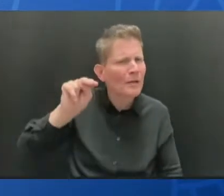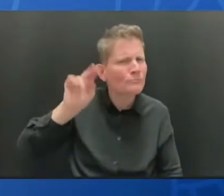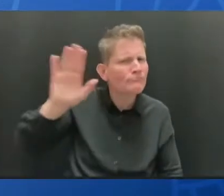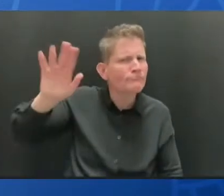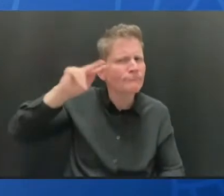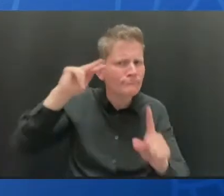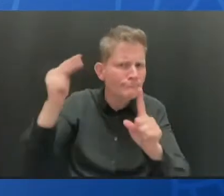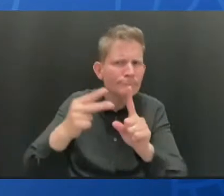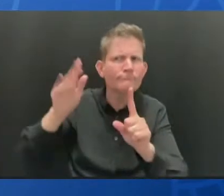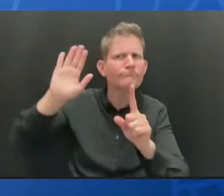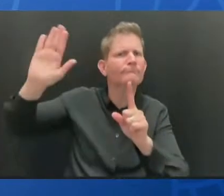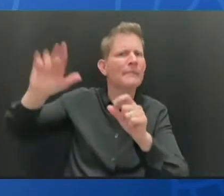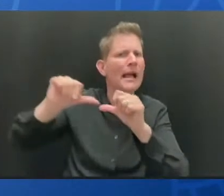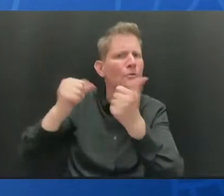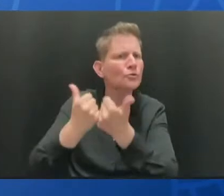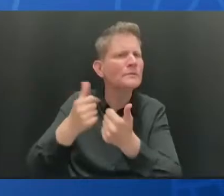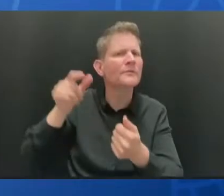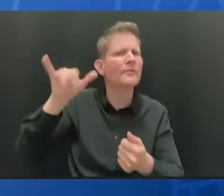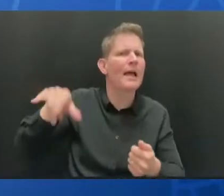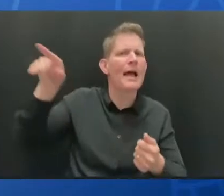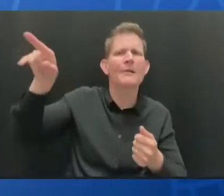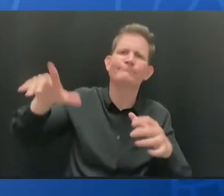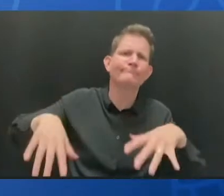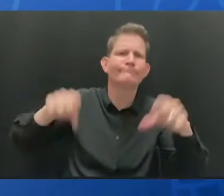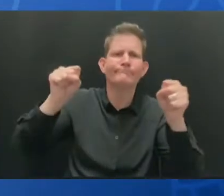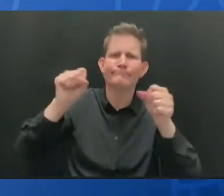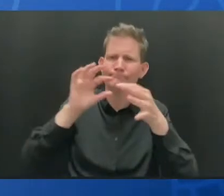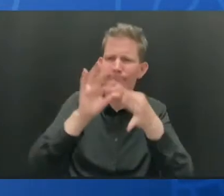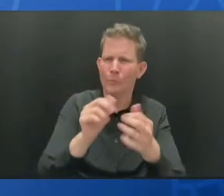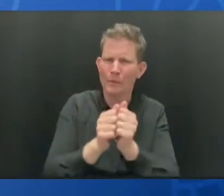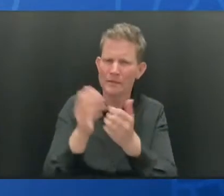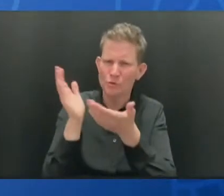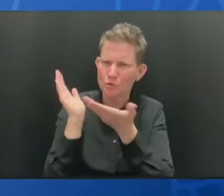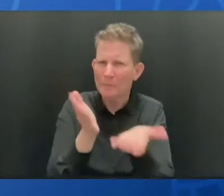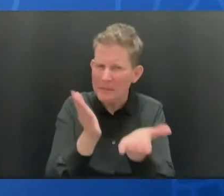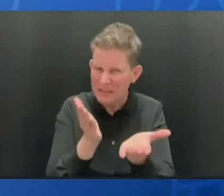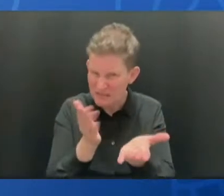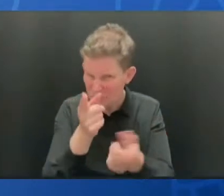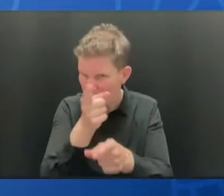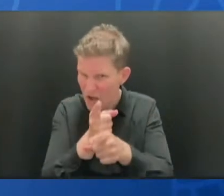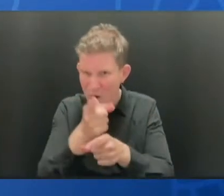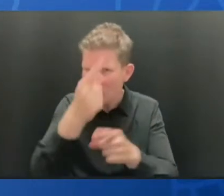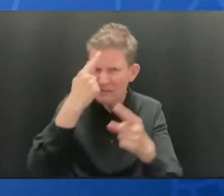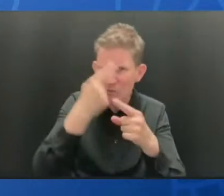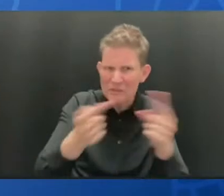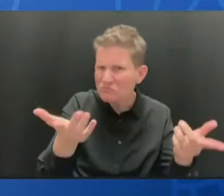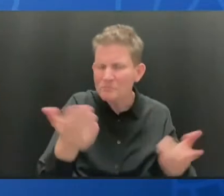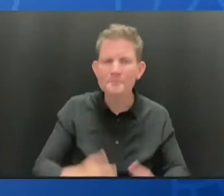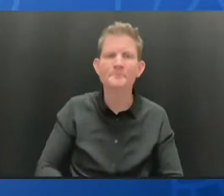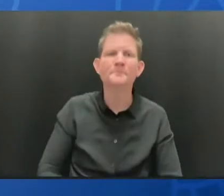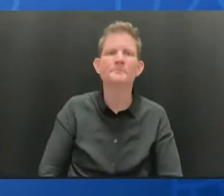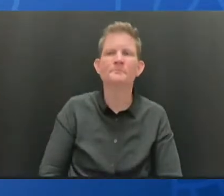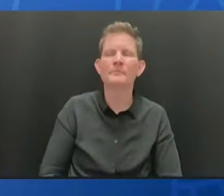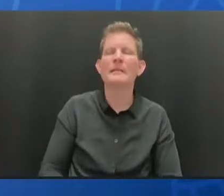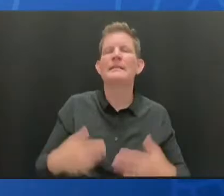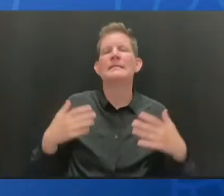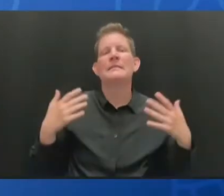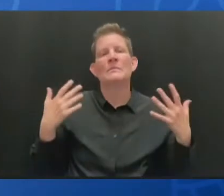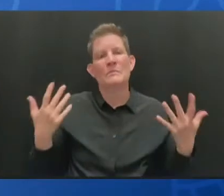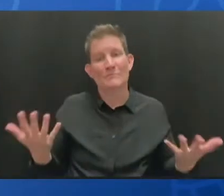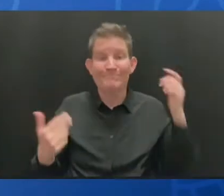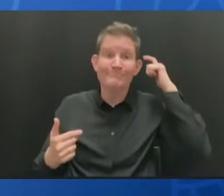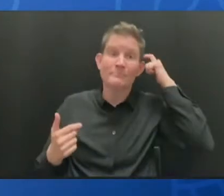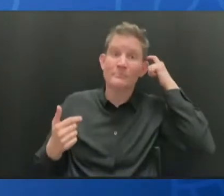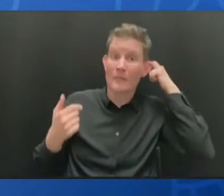these shipments. Is that correct? Well, it is. From the very beginning, we had I'd mentioned and we